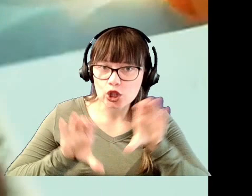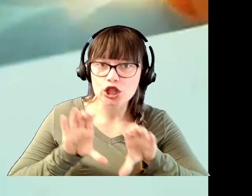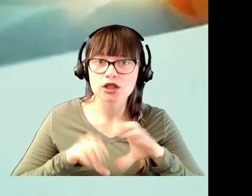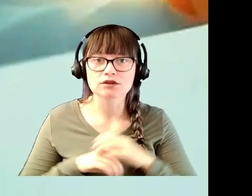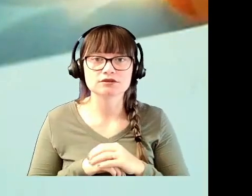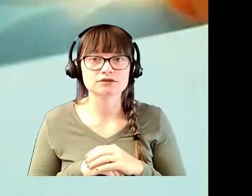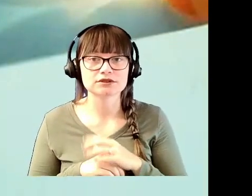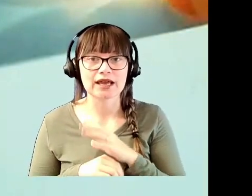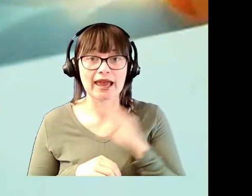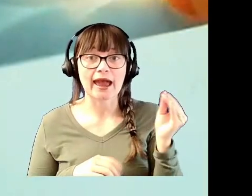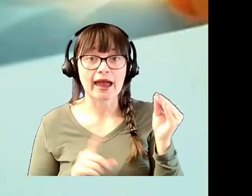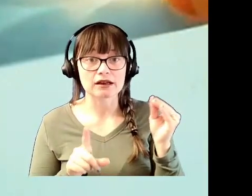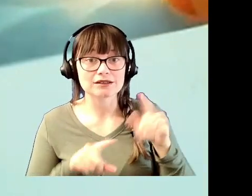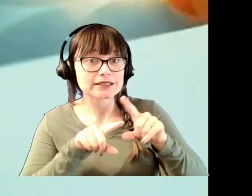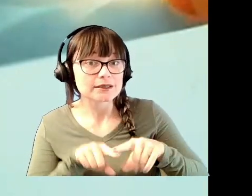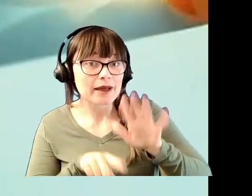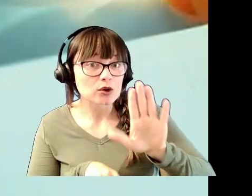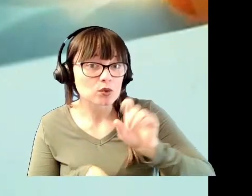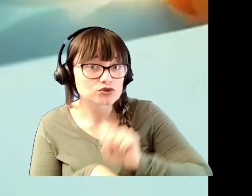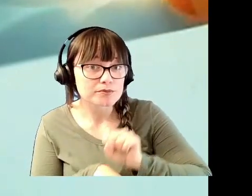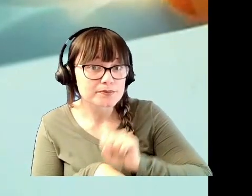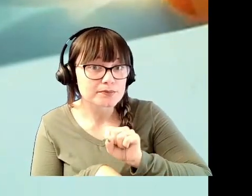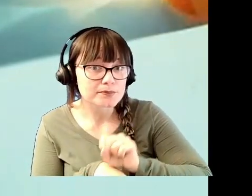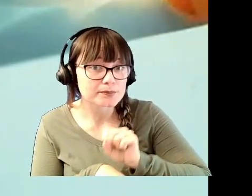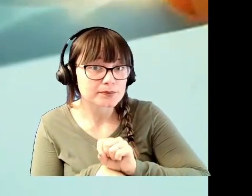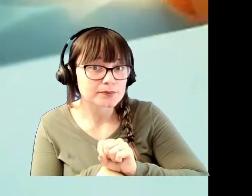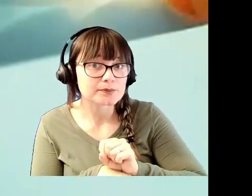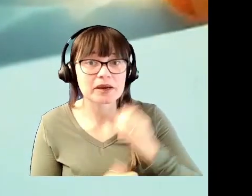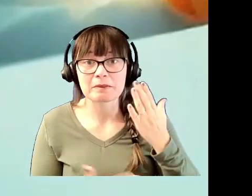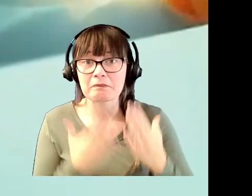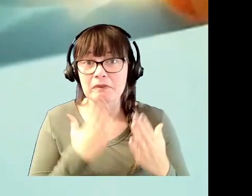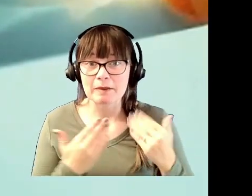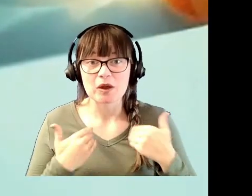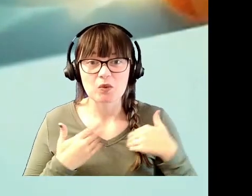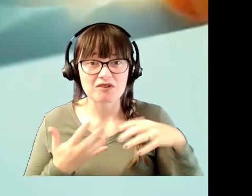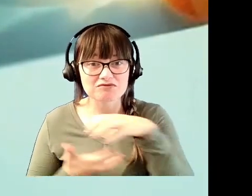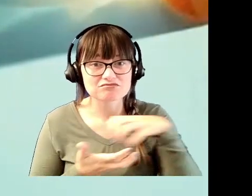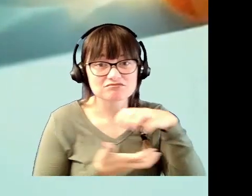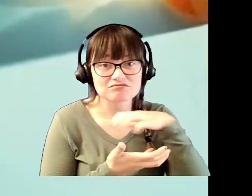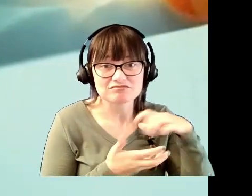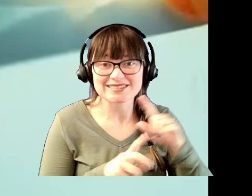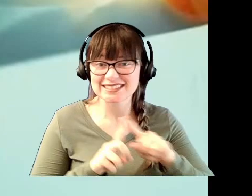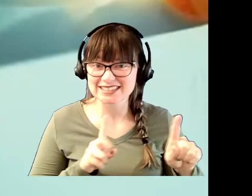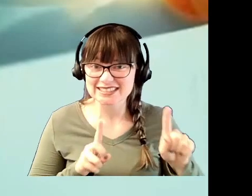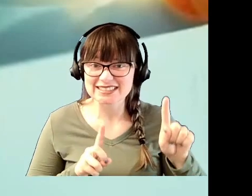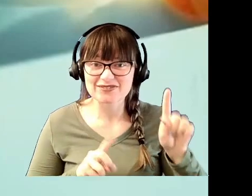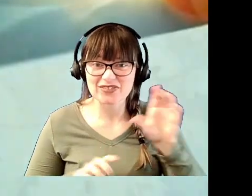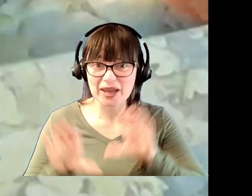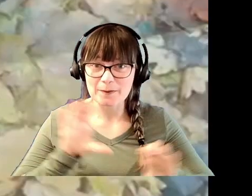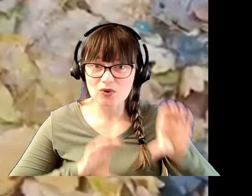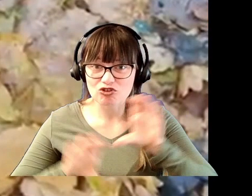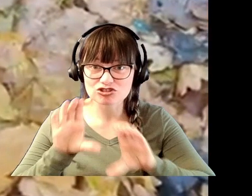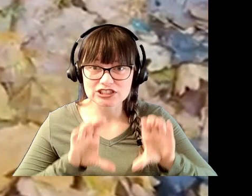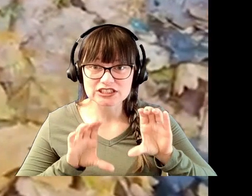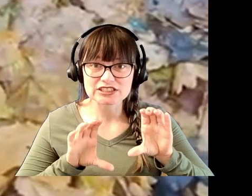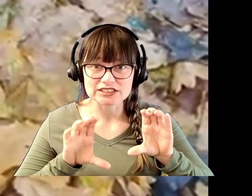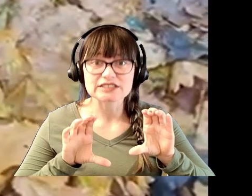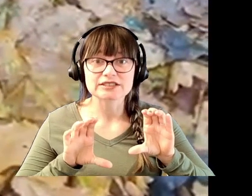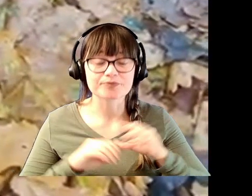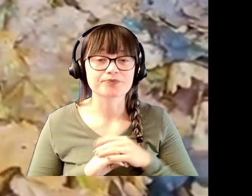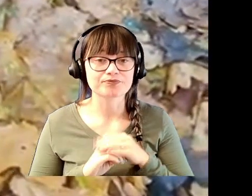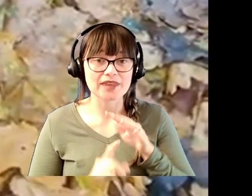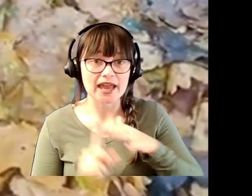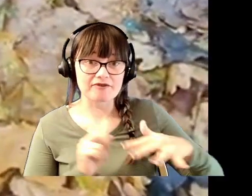occupational hazards. So depending on what your job is, maybe you're exposed to some type of combination of chemicals that's not naturally found.